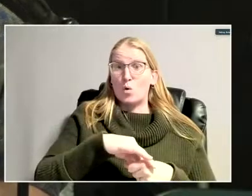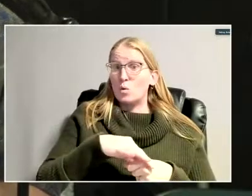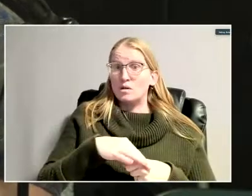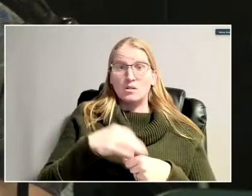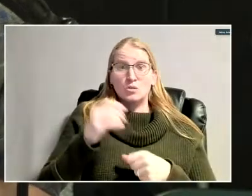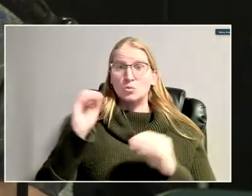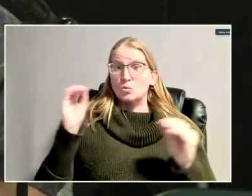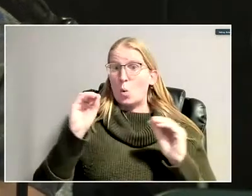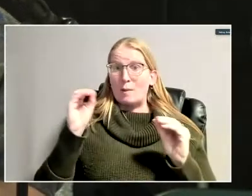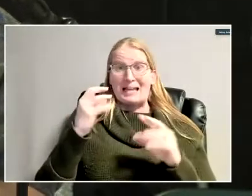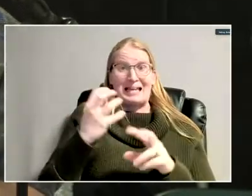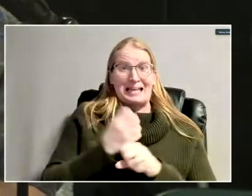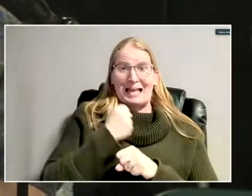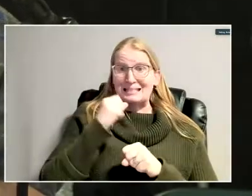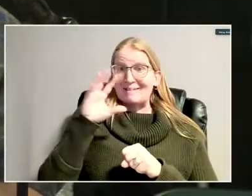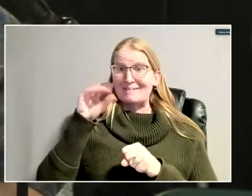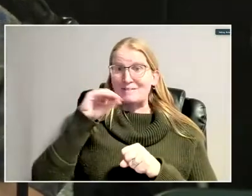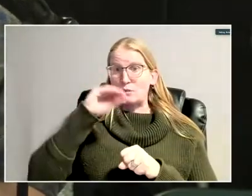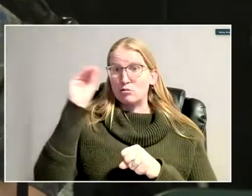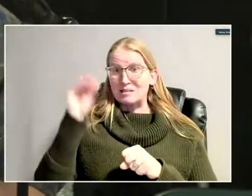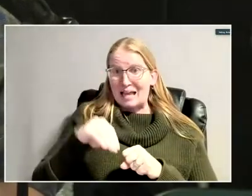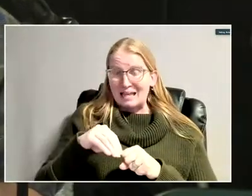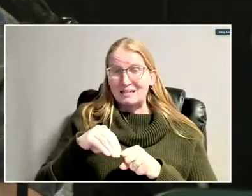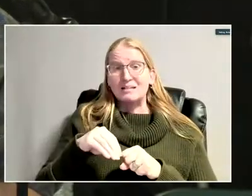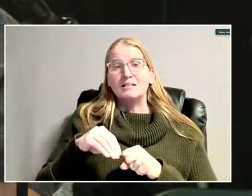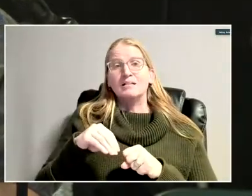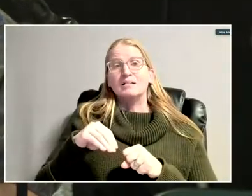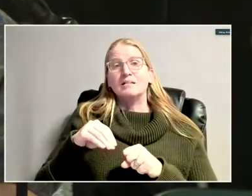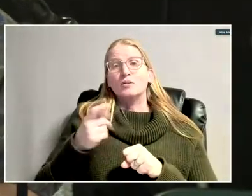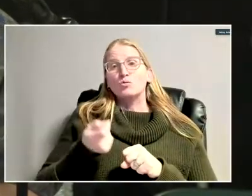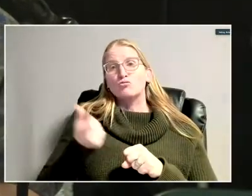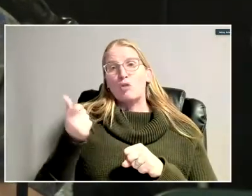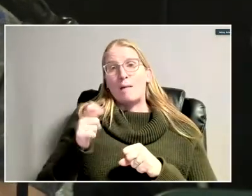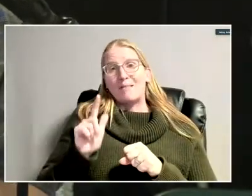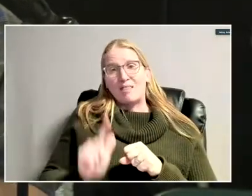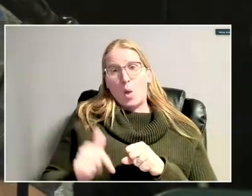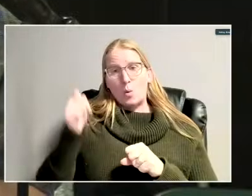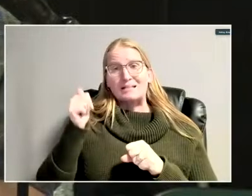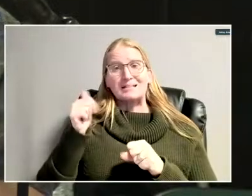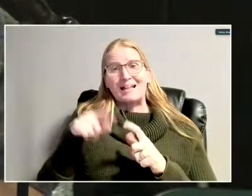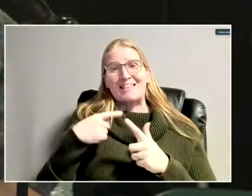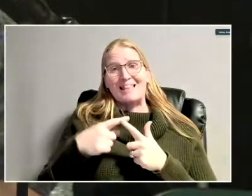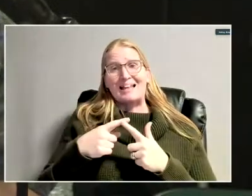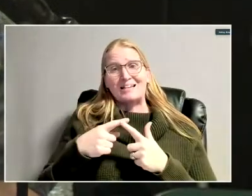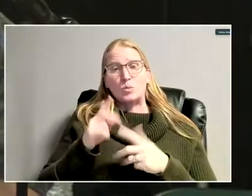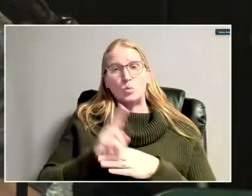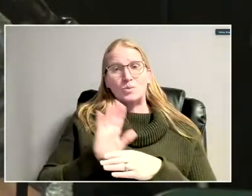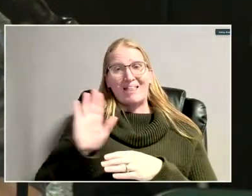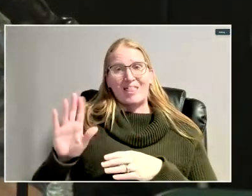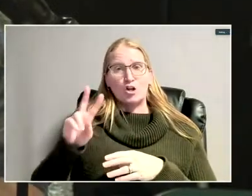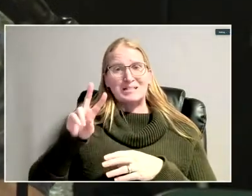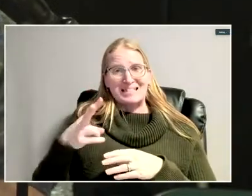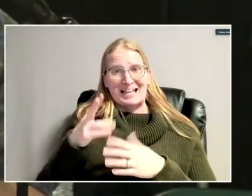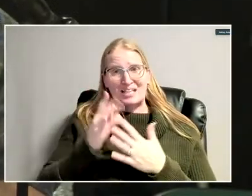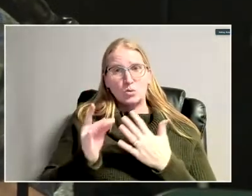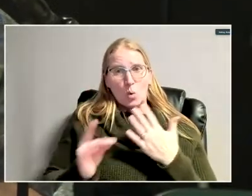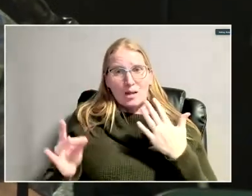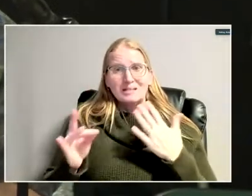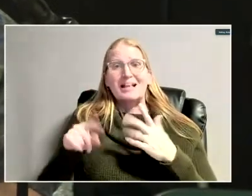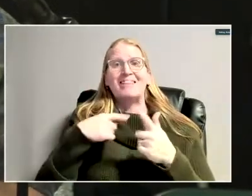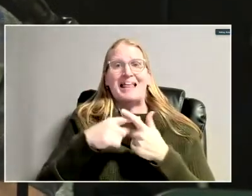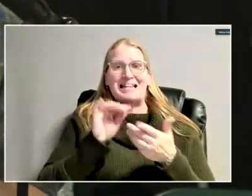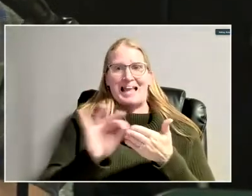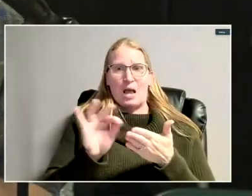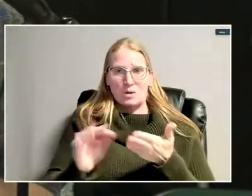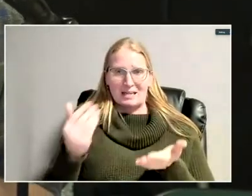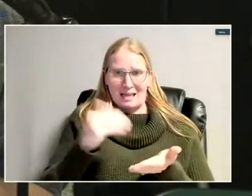the lowest vote getter and take their second choices and put it back in the mix um the